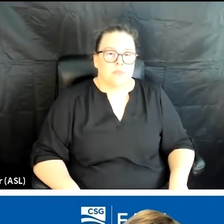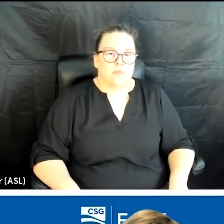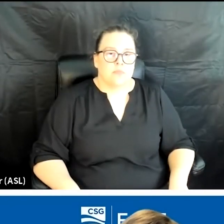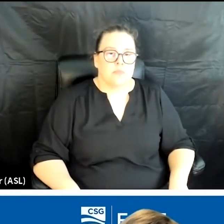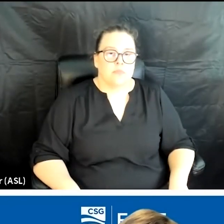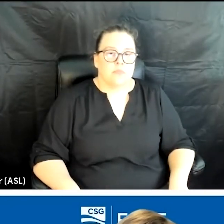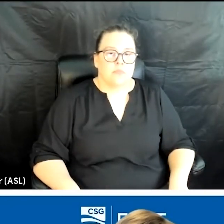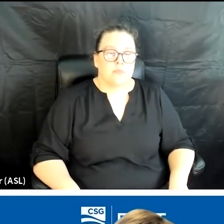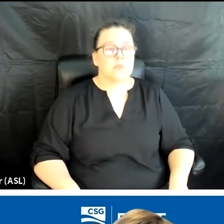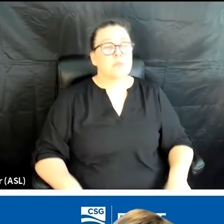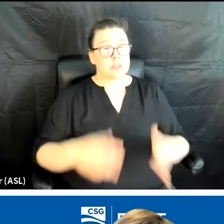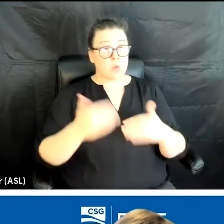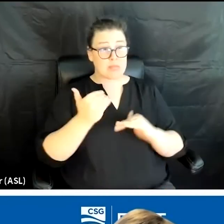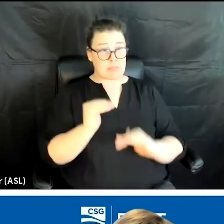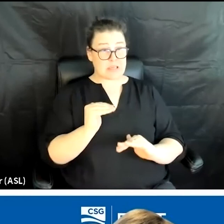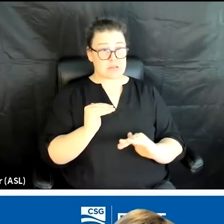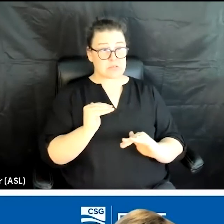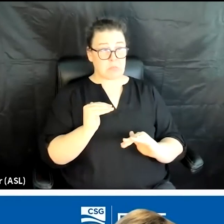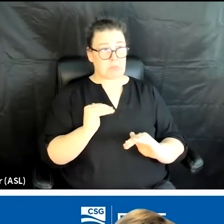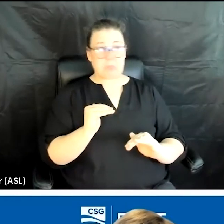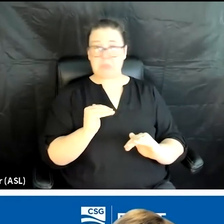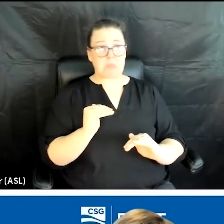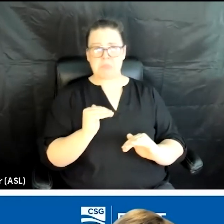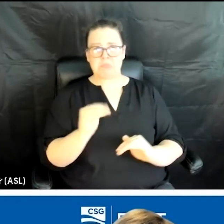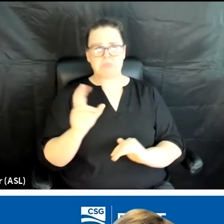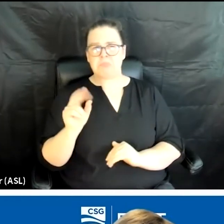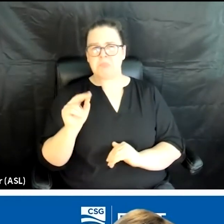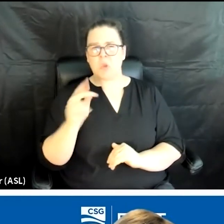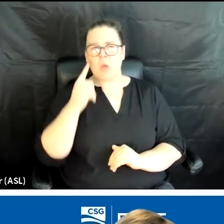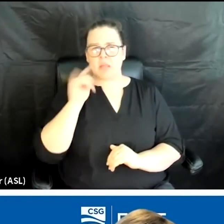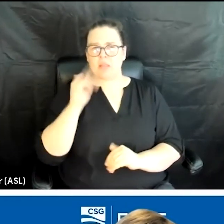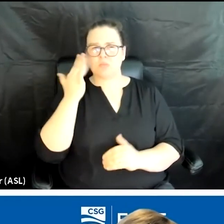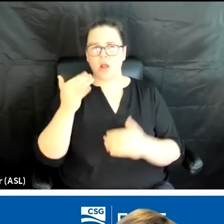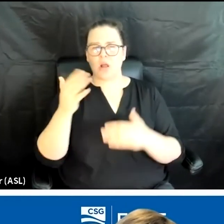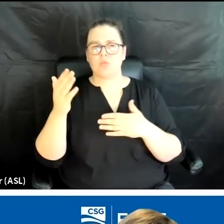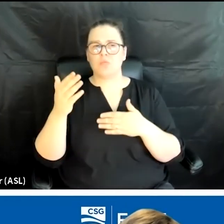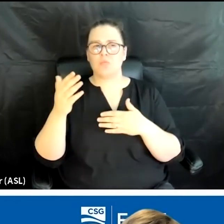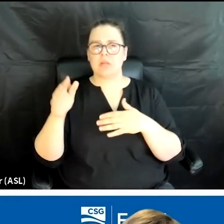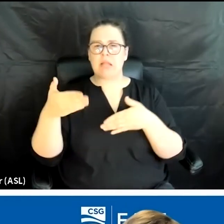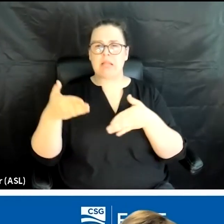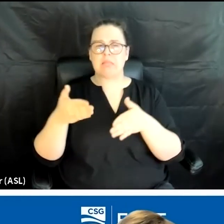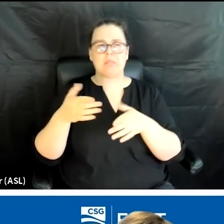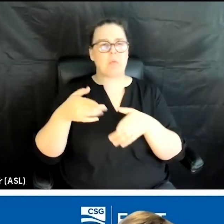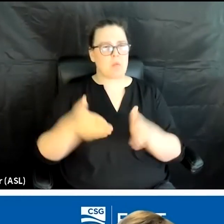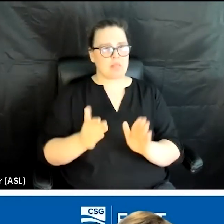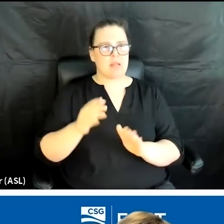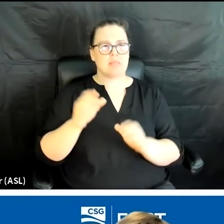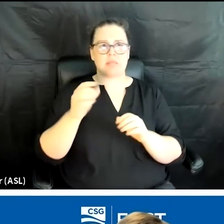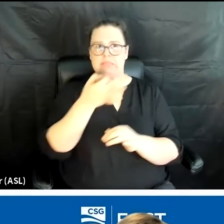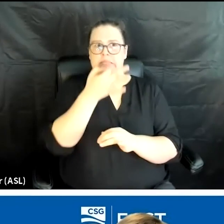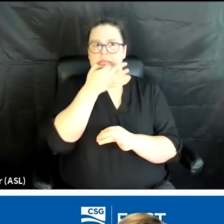In terms of limitations, no, I think that's why we kind of left it up to the experts in the bill that we have.